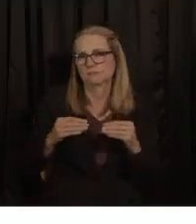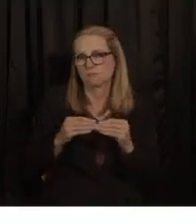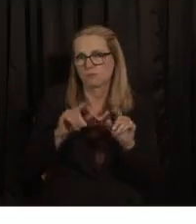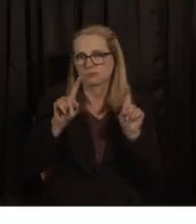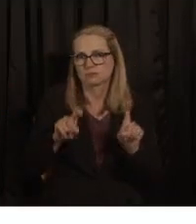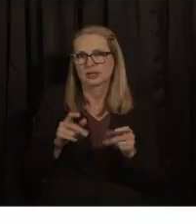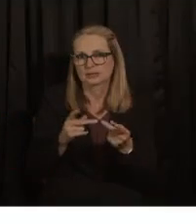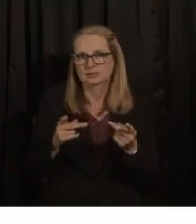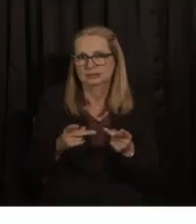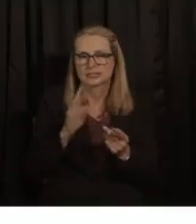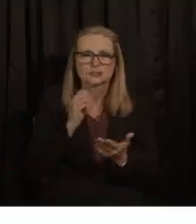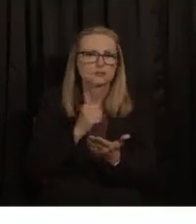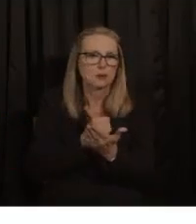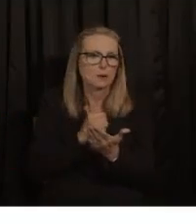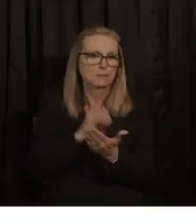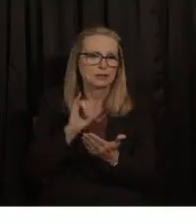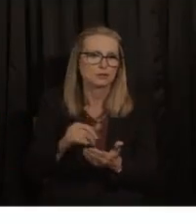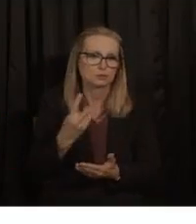Next slide.